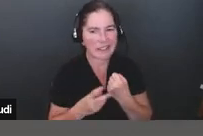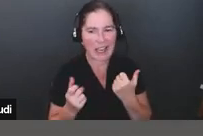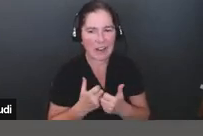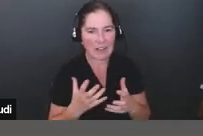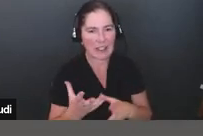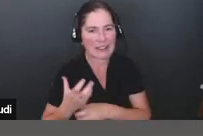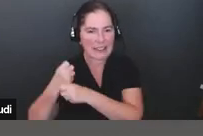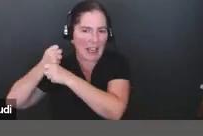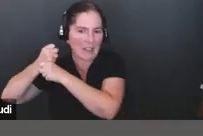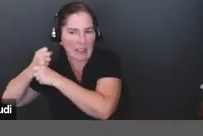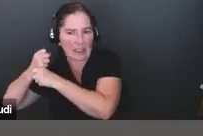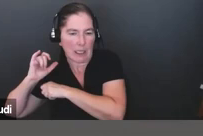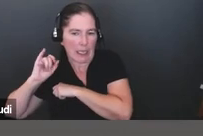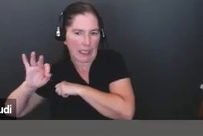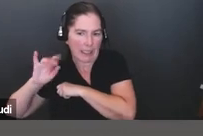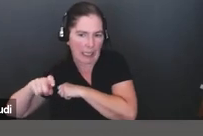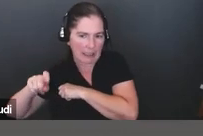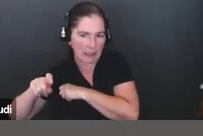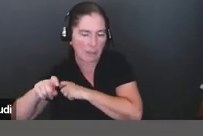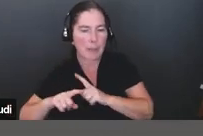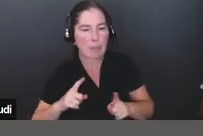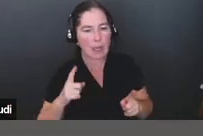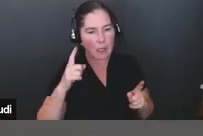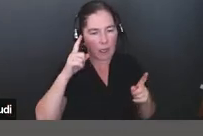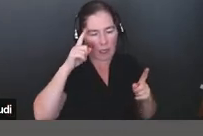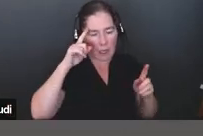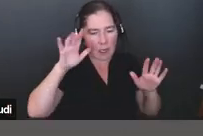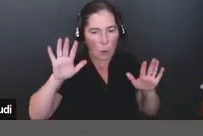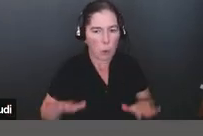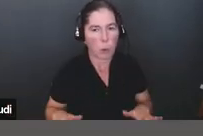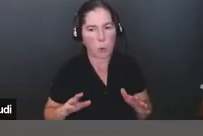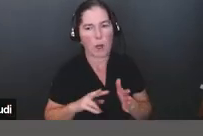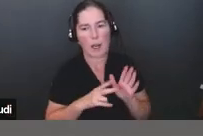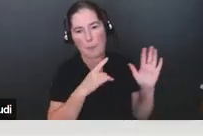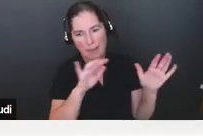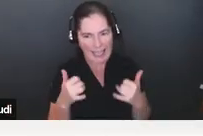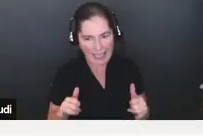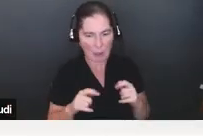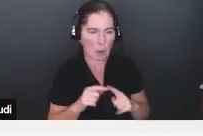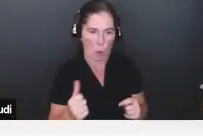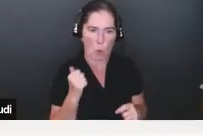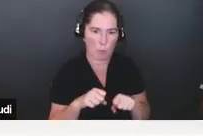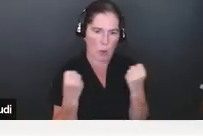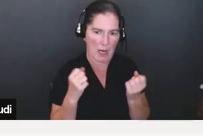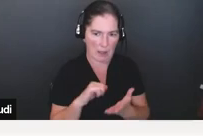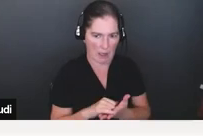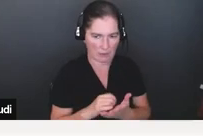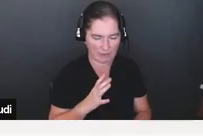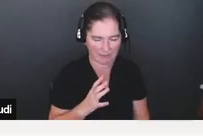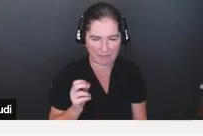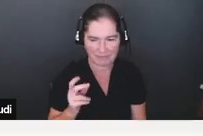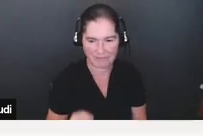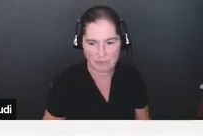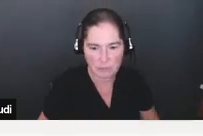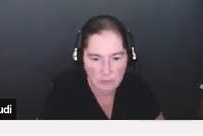in case. Really, really freeing up for my mind so I can just go play and know that I'm not going to break it. So